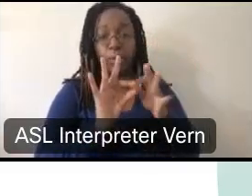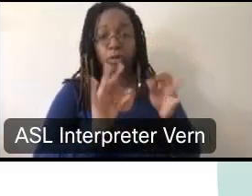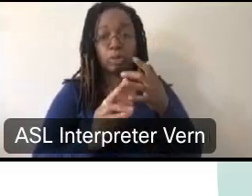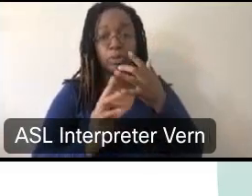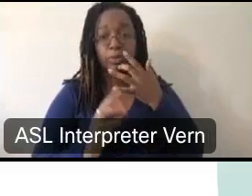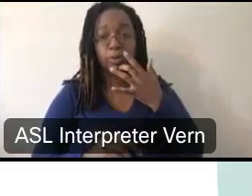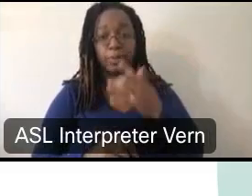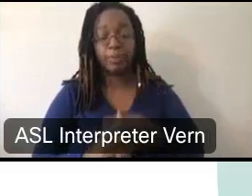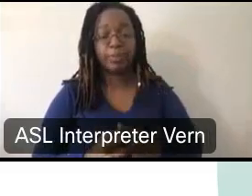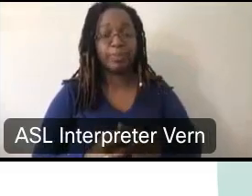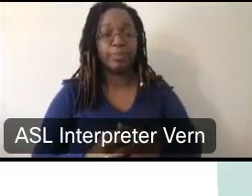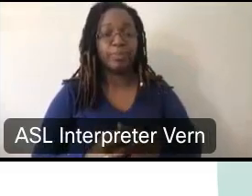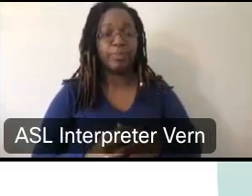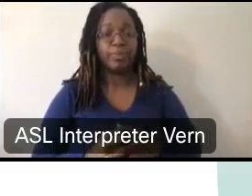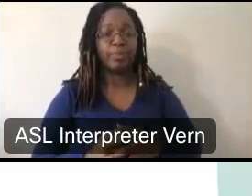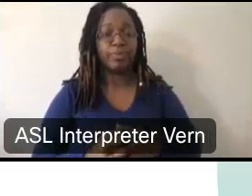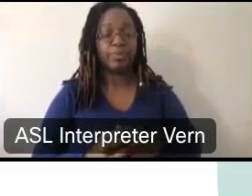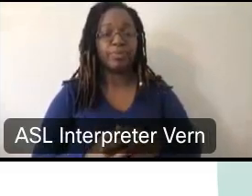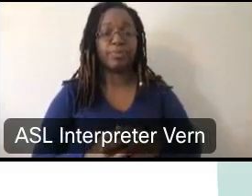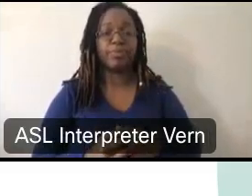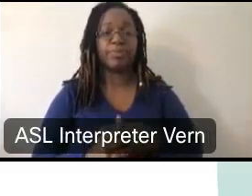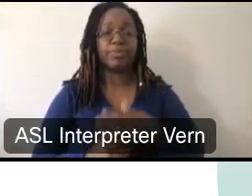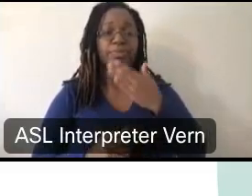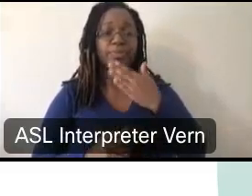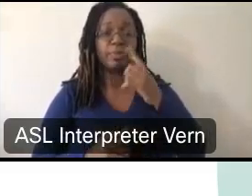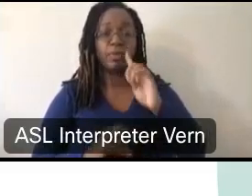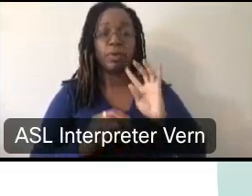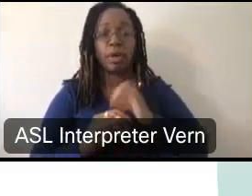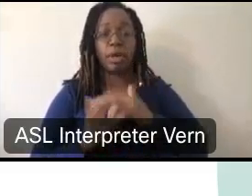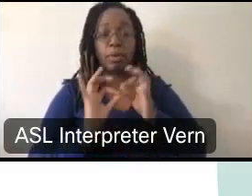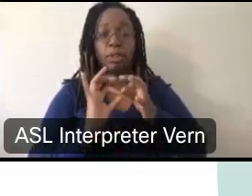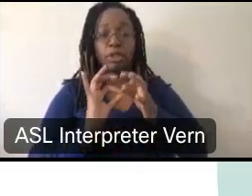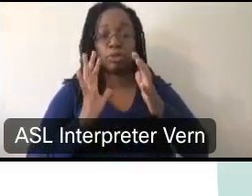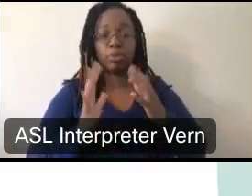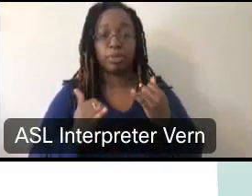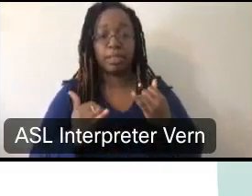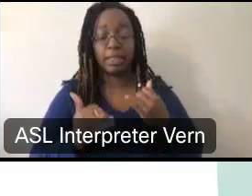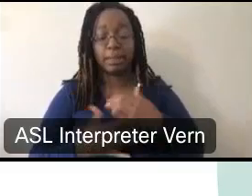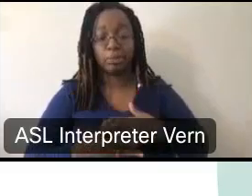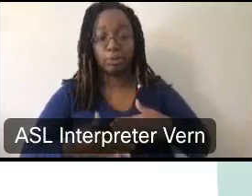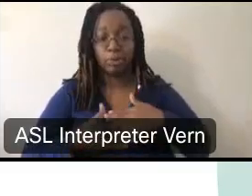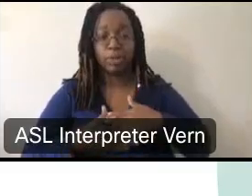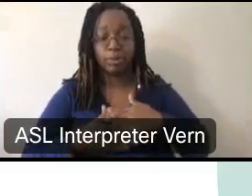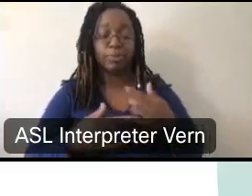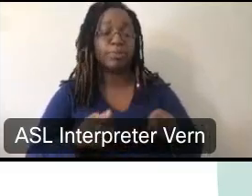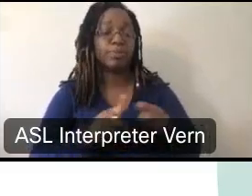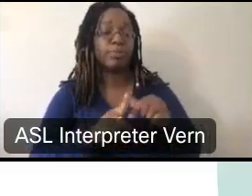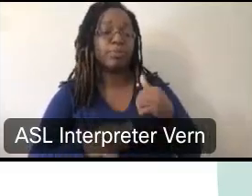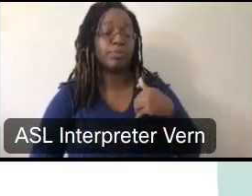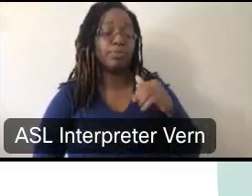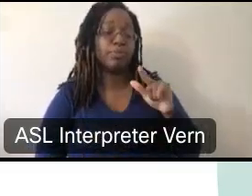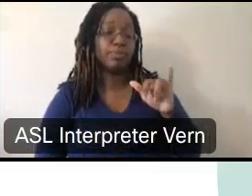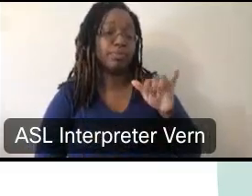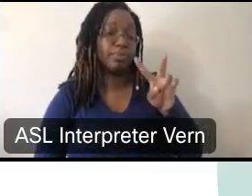We extend much gratitude to our interpreters today. We also have live captioning available that can be accessed